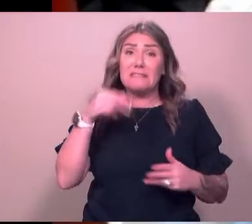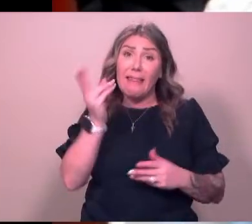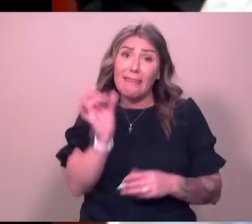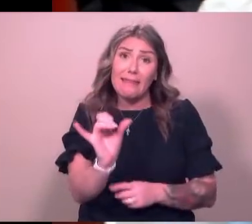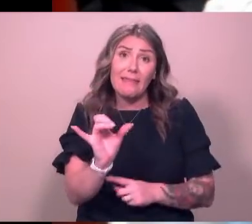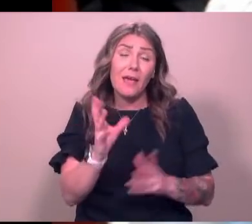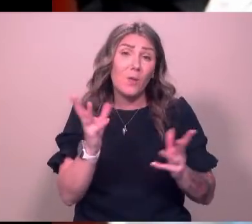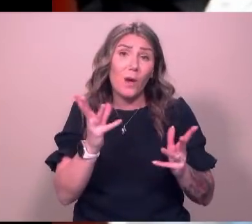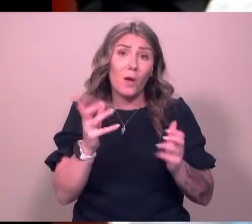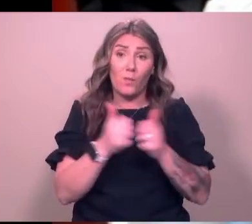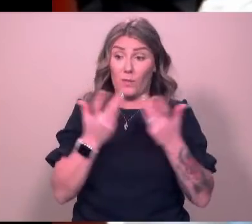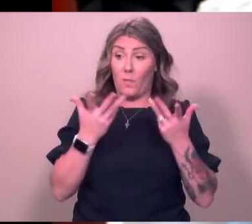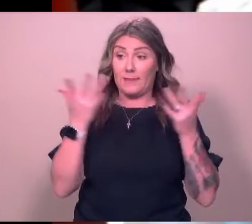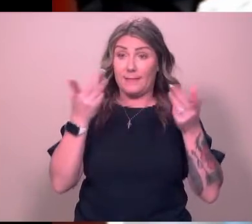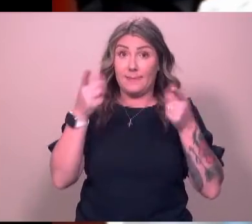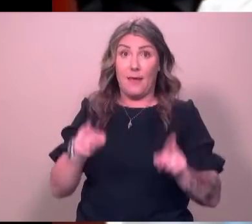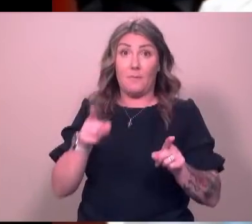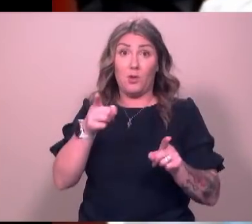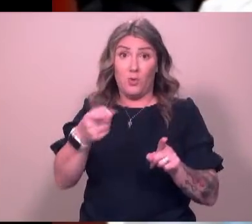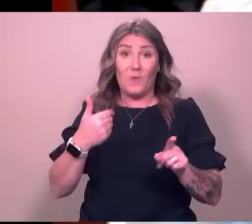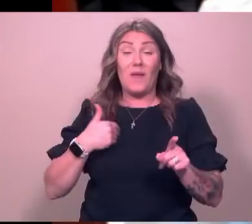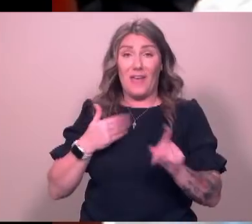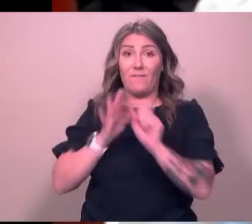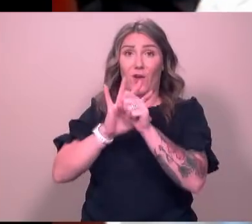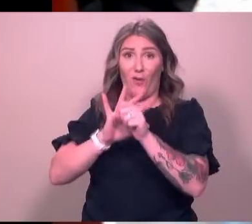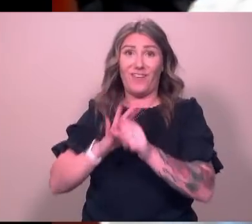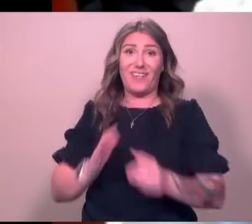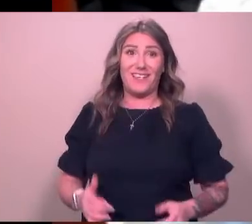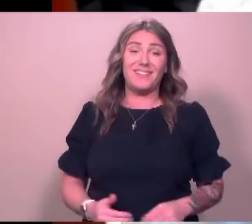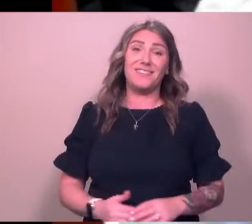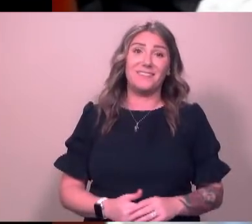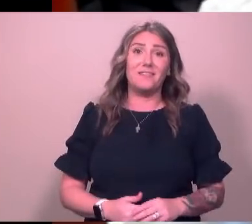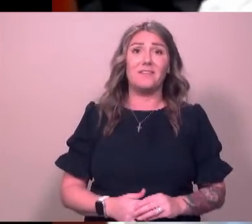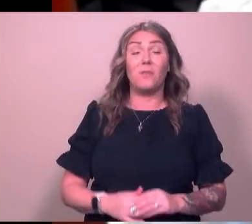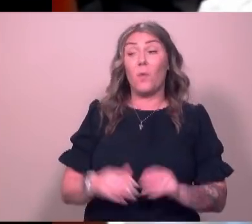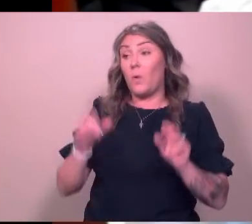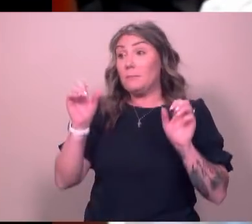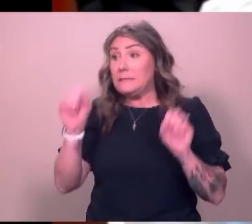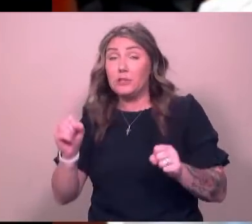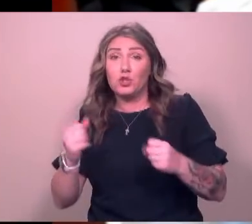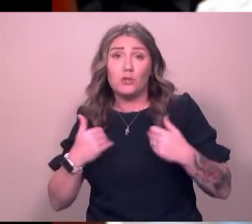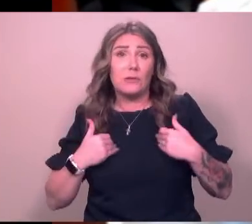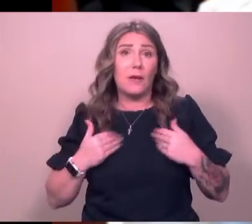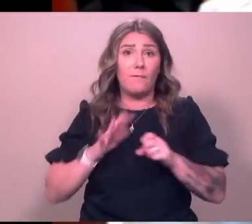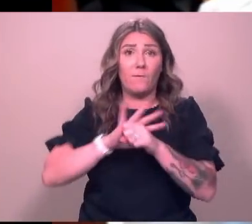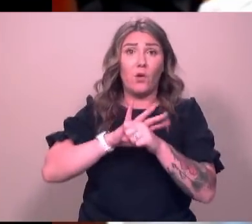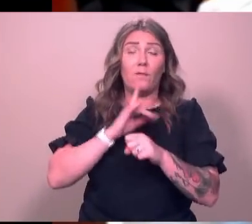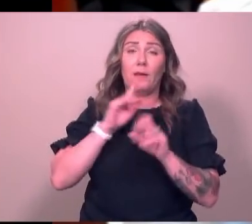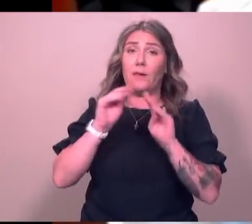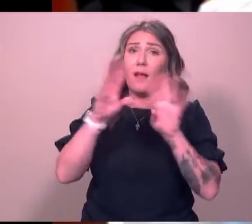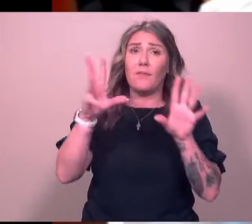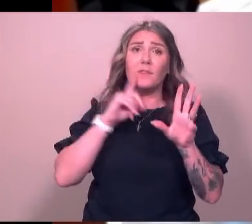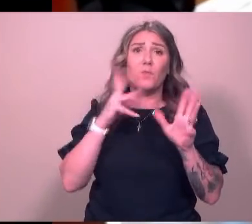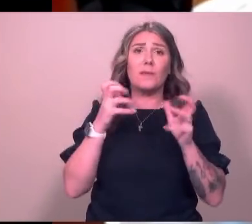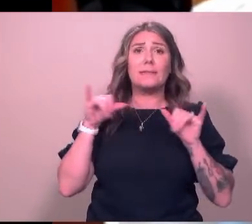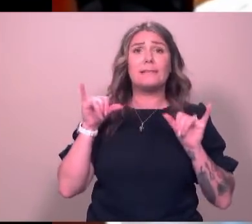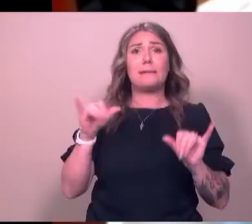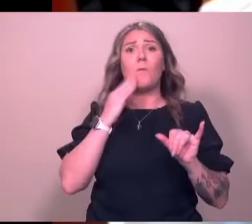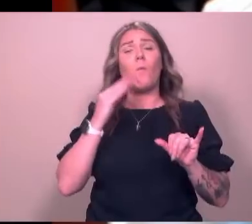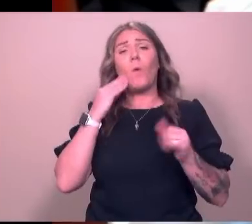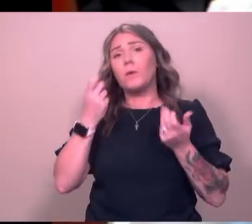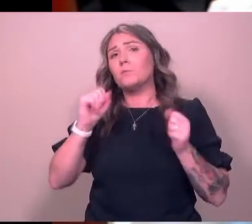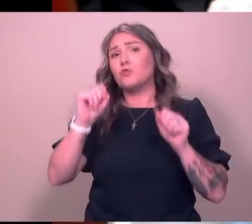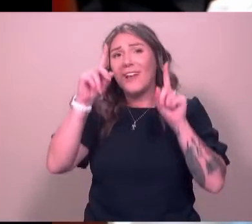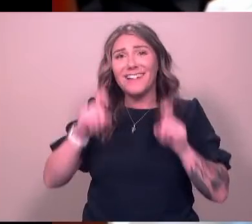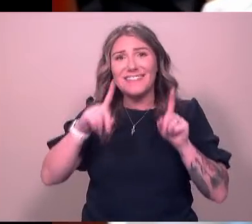likely with what's going on now that you have COVID or potentially have it. And so obviously we want you to stay home, try to get tested. We know